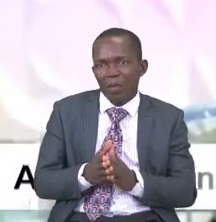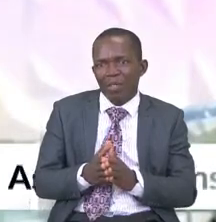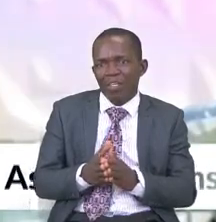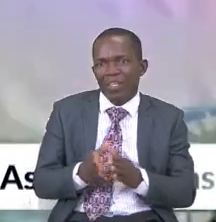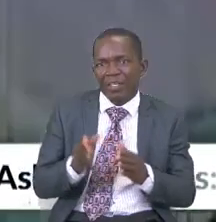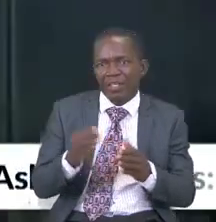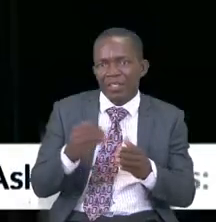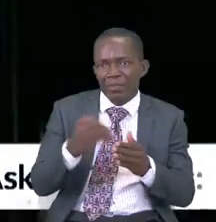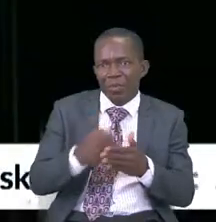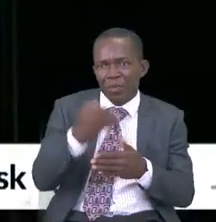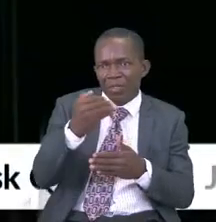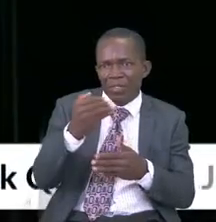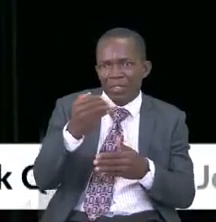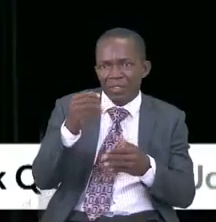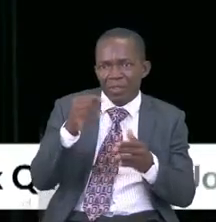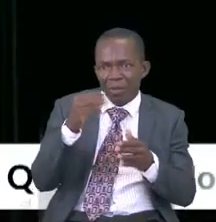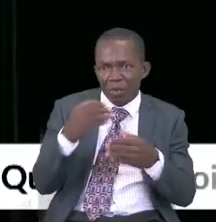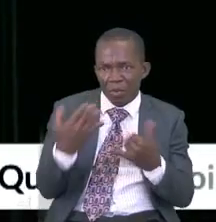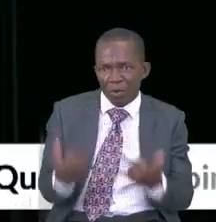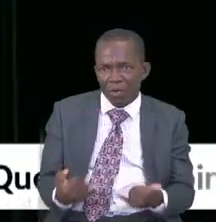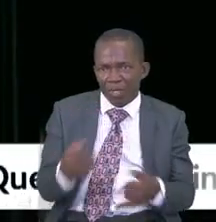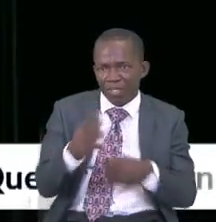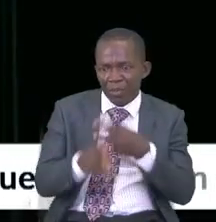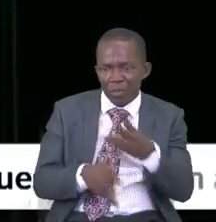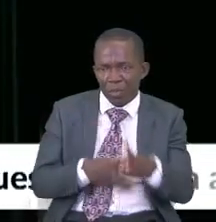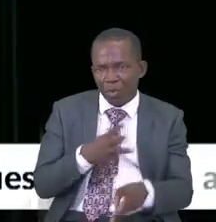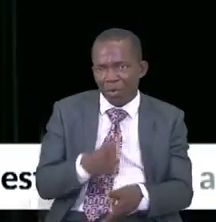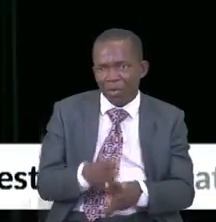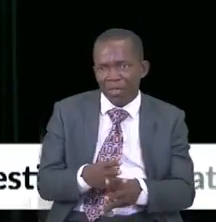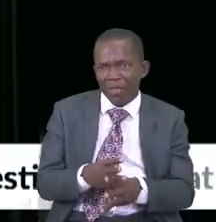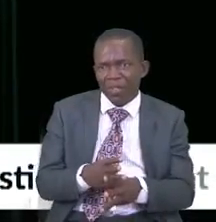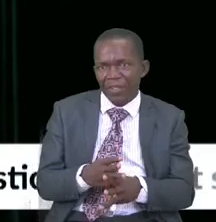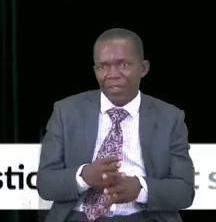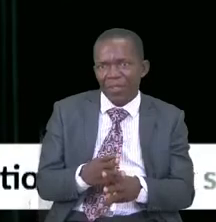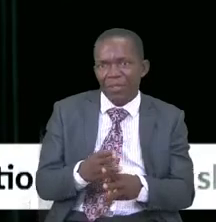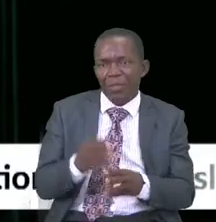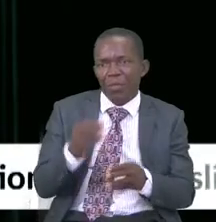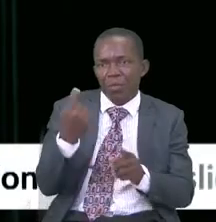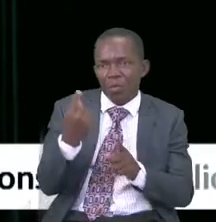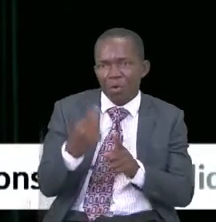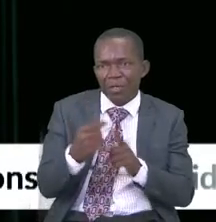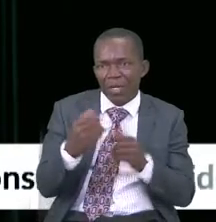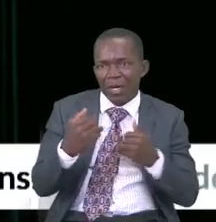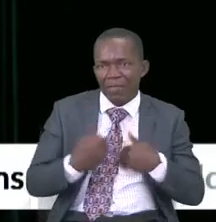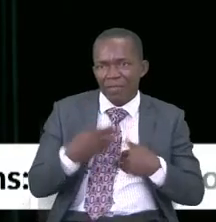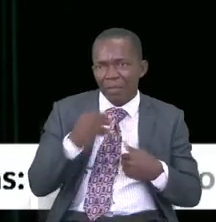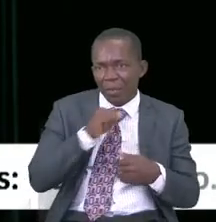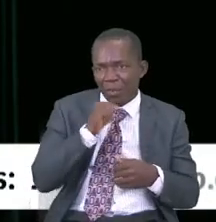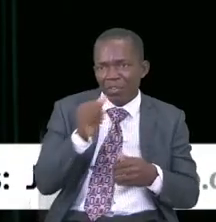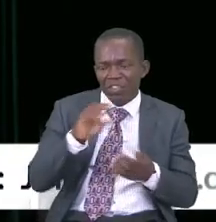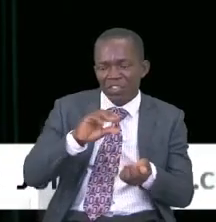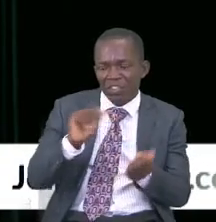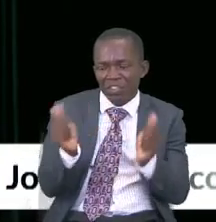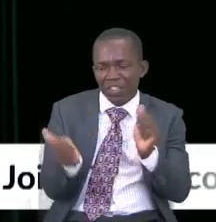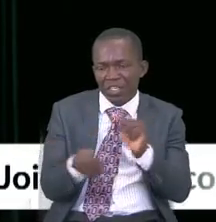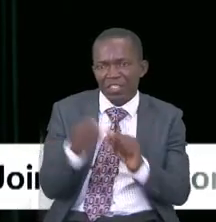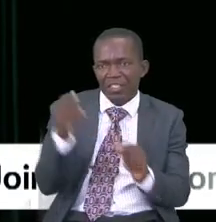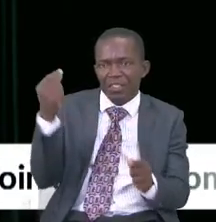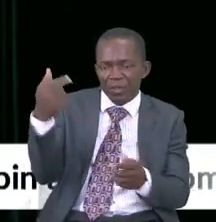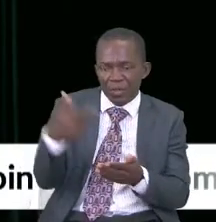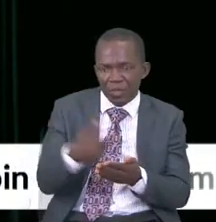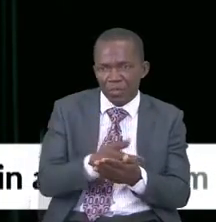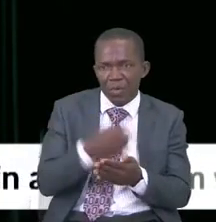world? Yes. The needs have not changed. Men continue to dwell in darkness. So the gospel must be